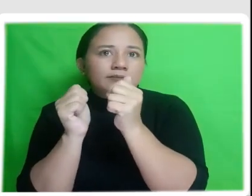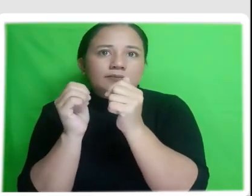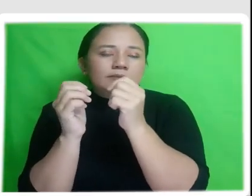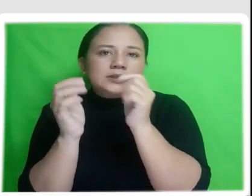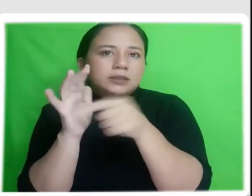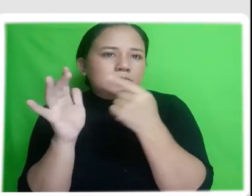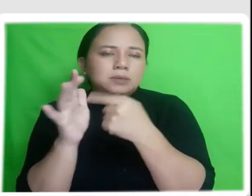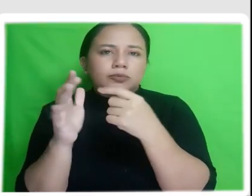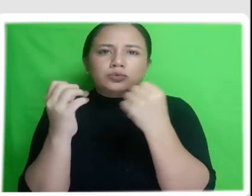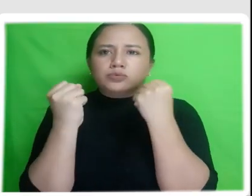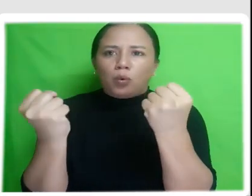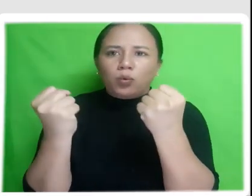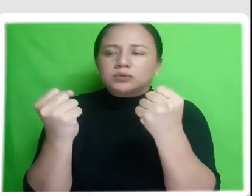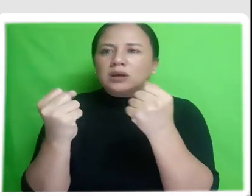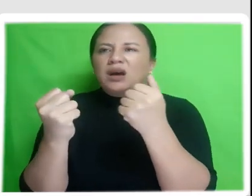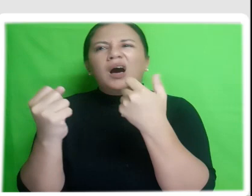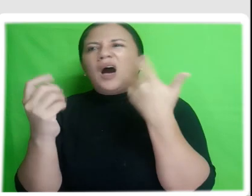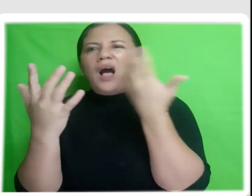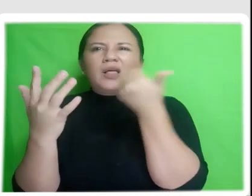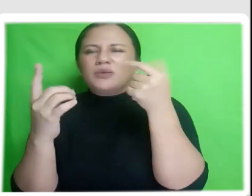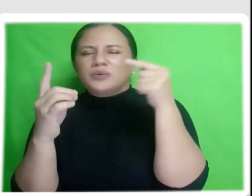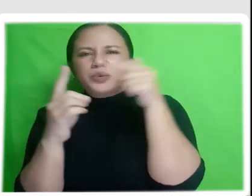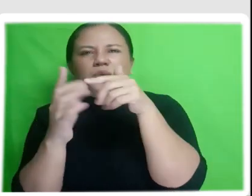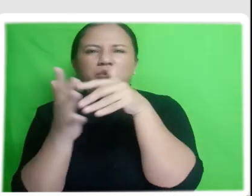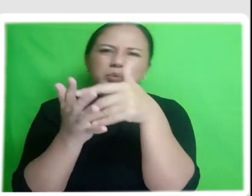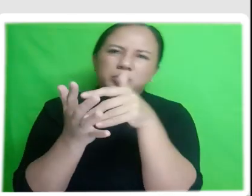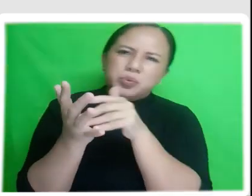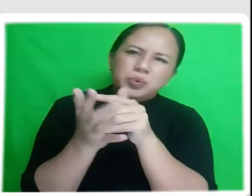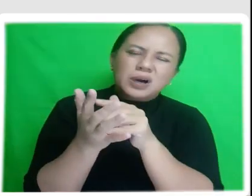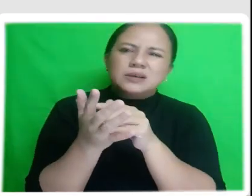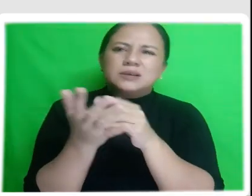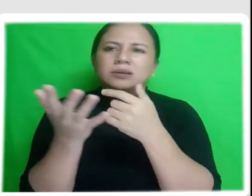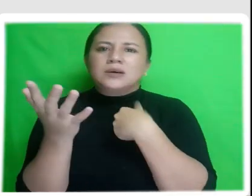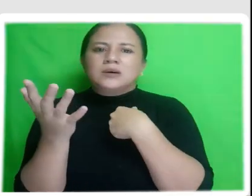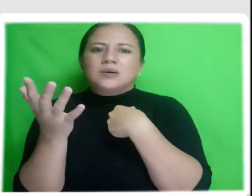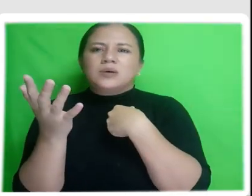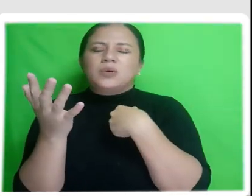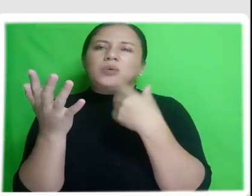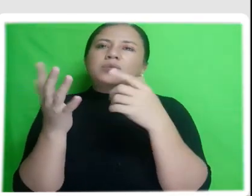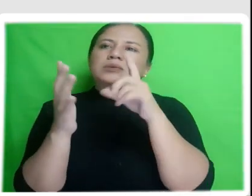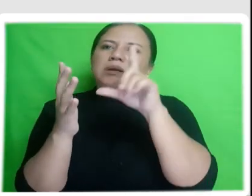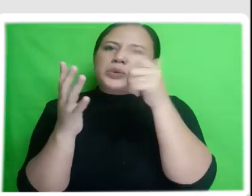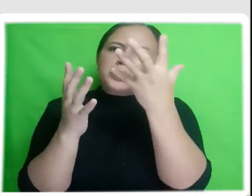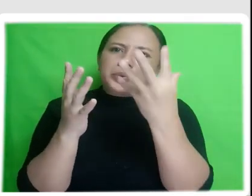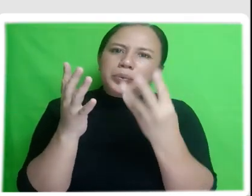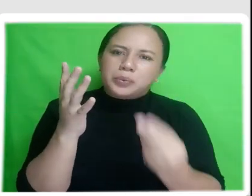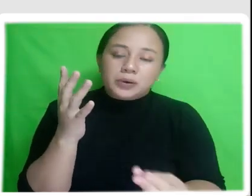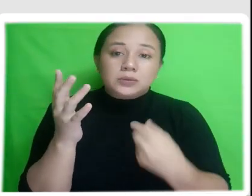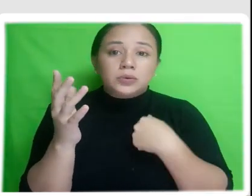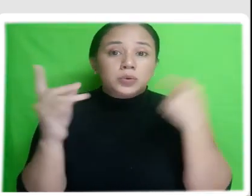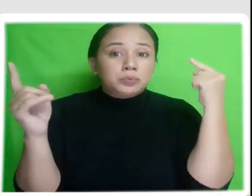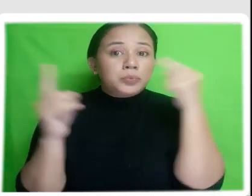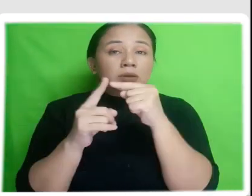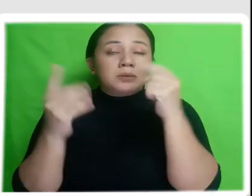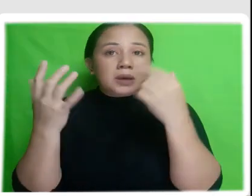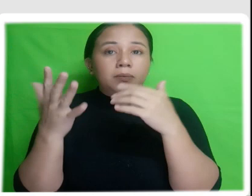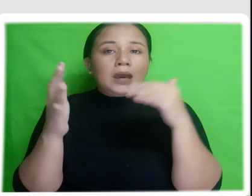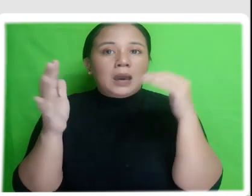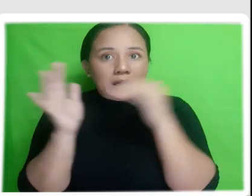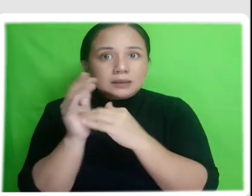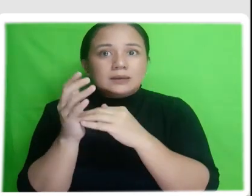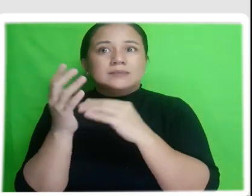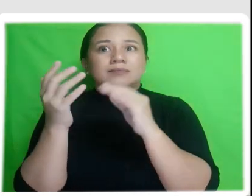may weaken, wane, and even wither away. New motives may emerge and come to the